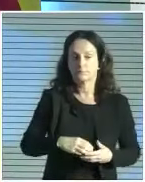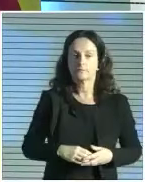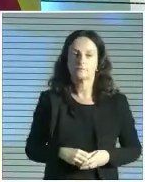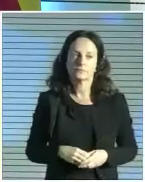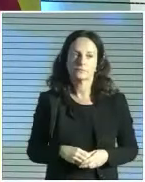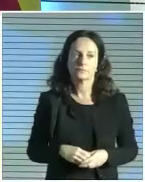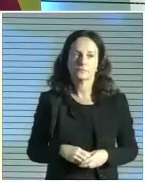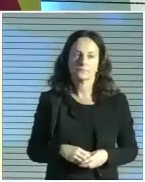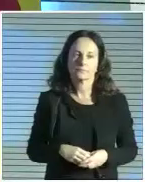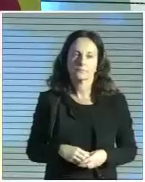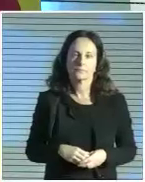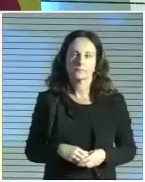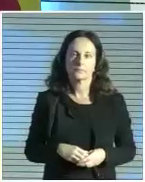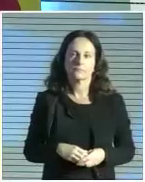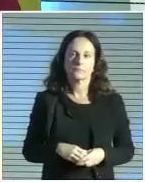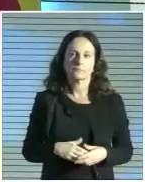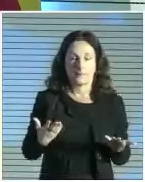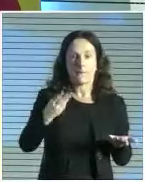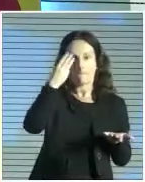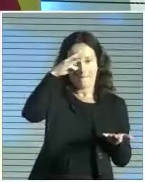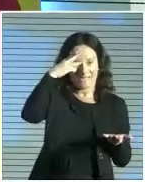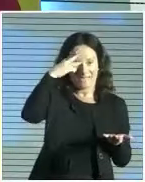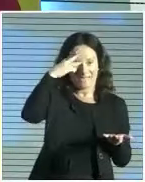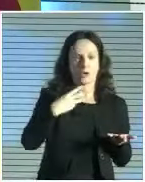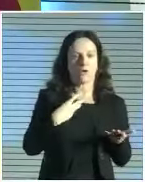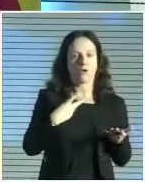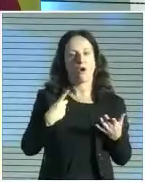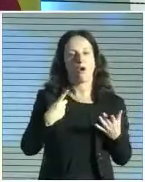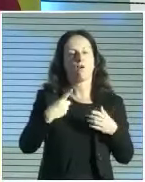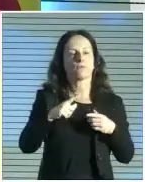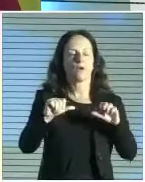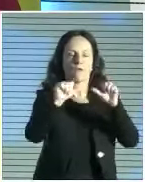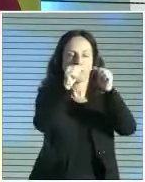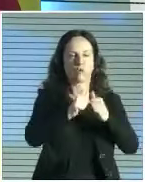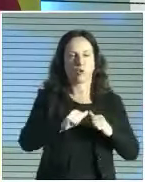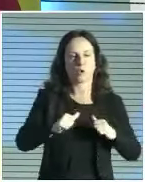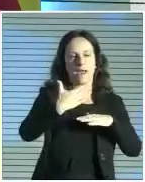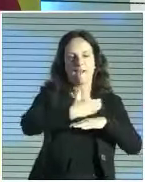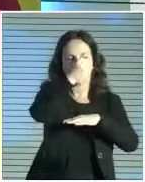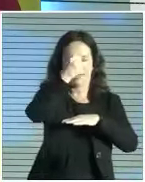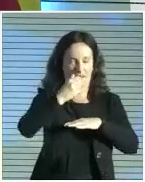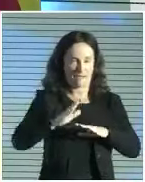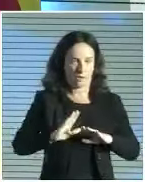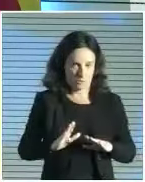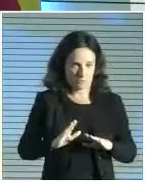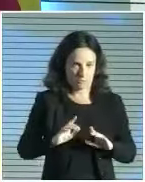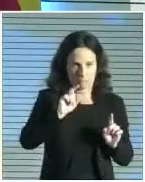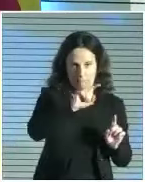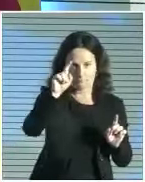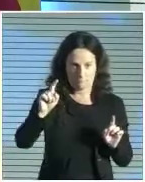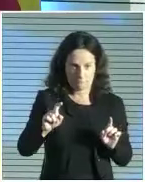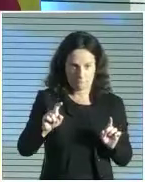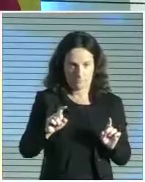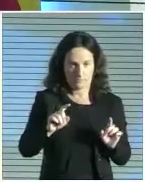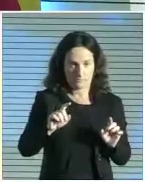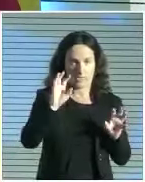the configuration of Mexico is you have federal states, and Exactly. Guanajuato over there is right now cooperating at that level, so that we